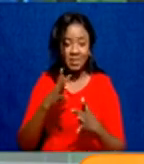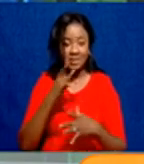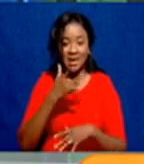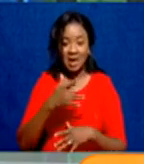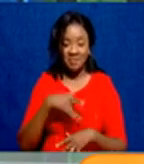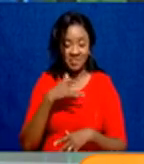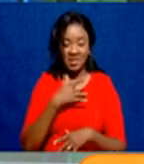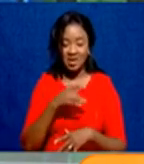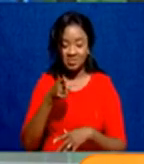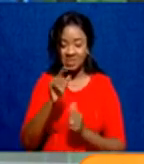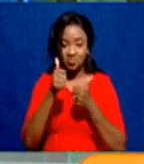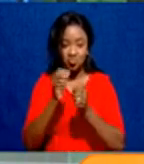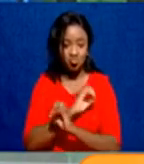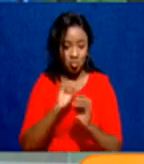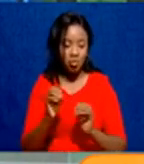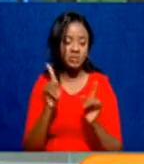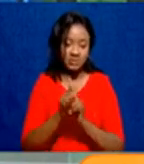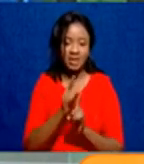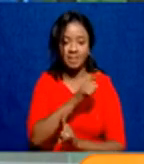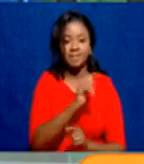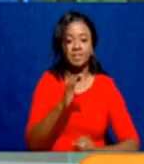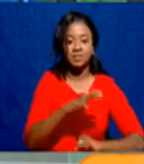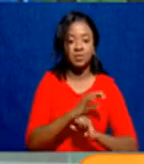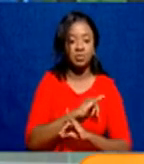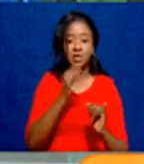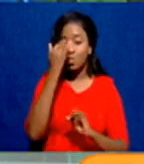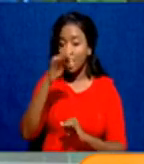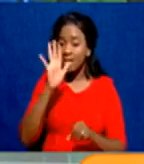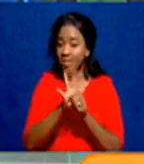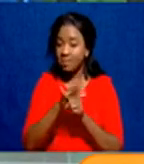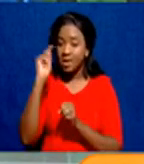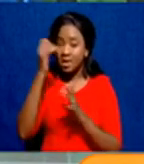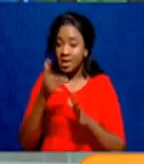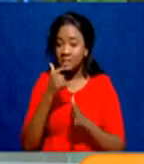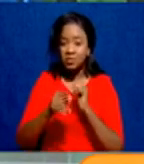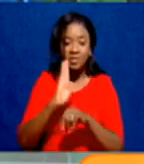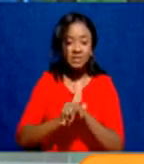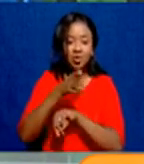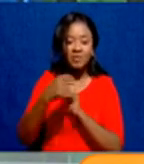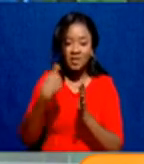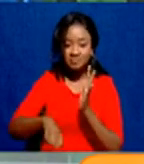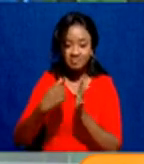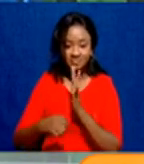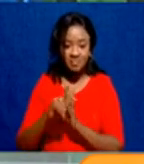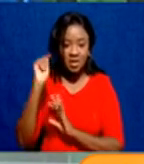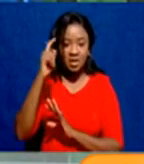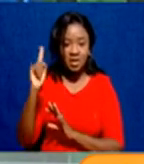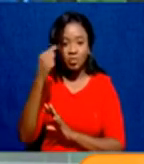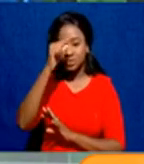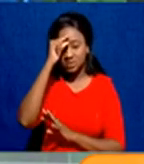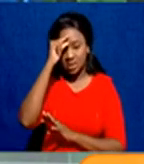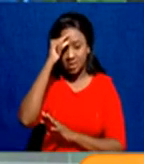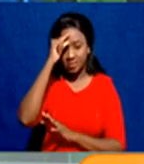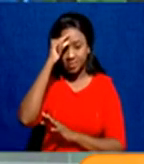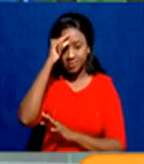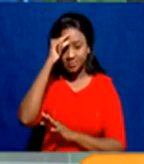touch with the public sentiment, with a majority of Kenyans affected by what they called over-taxation by the Kenya